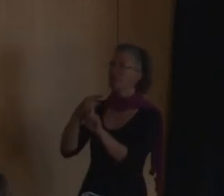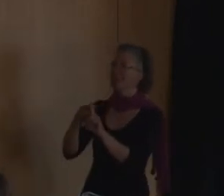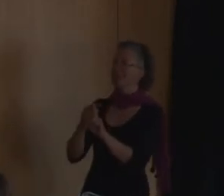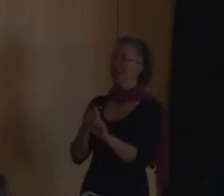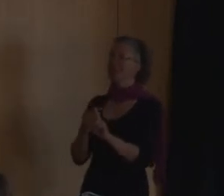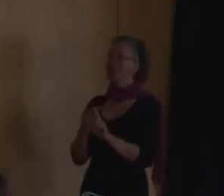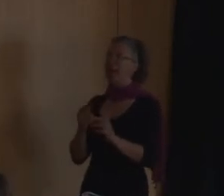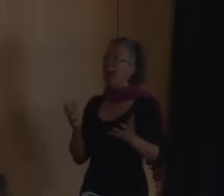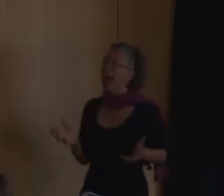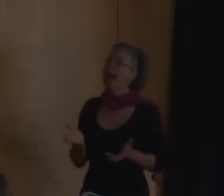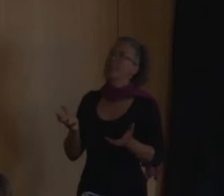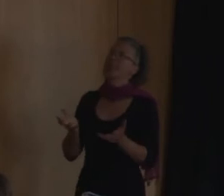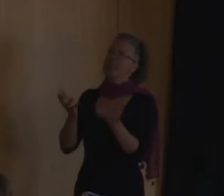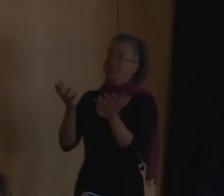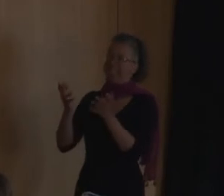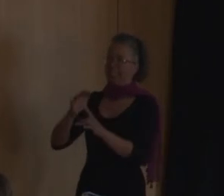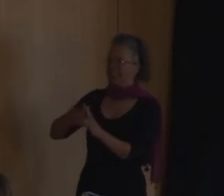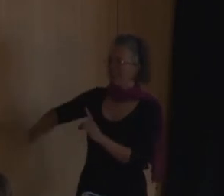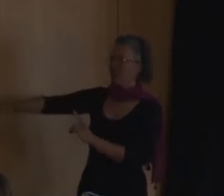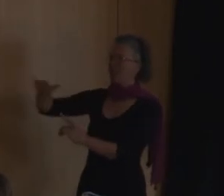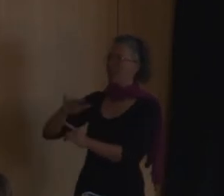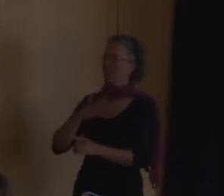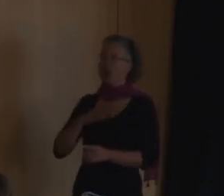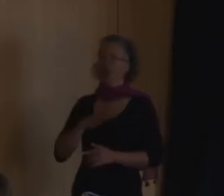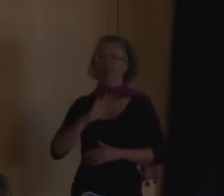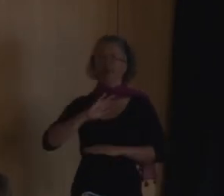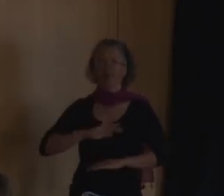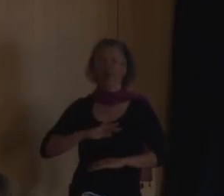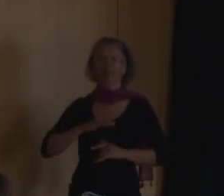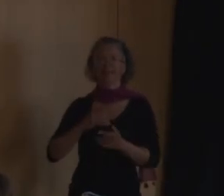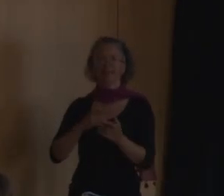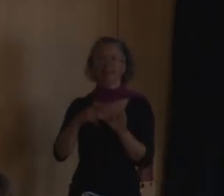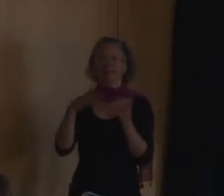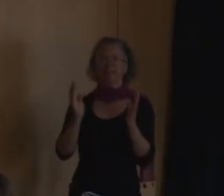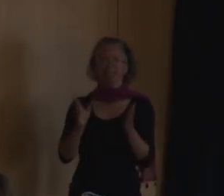on environmental issues, not a didactic, depressing to-do list.